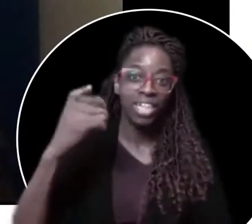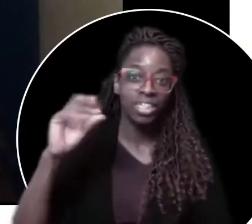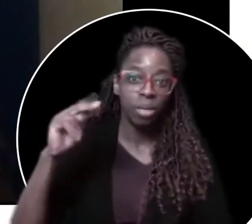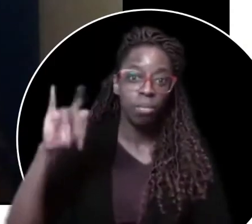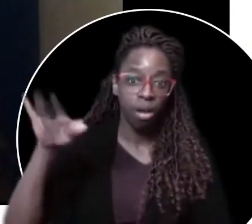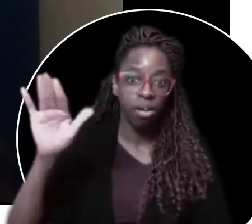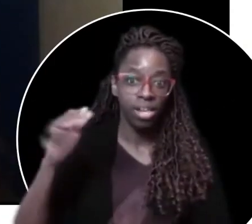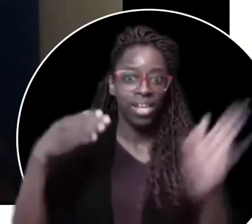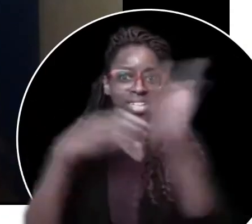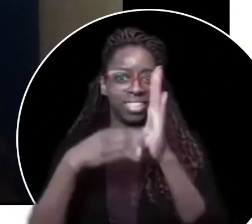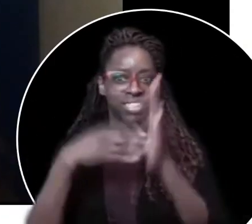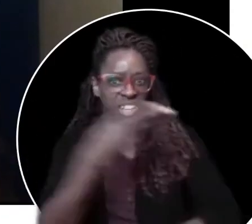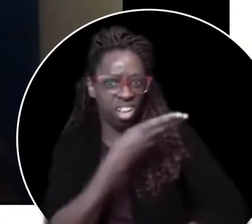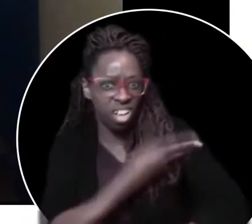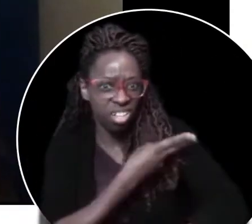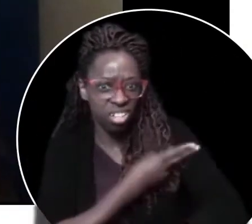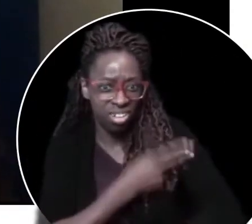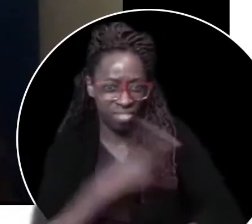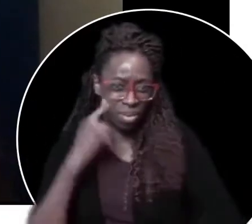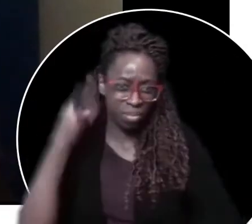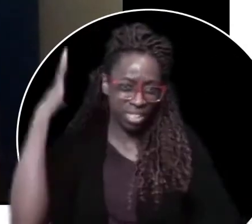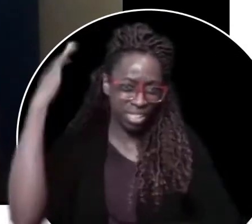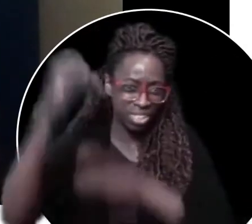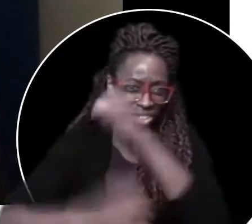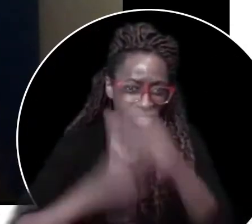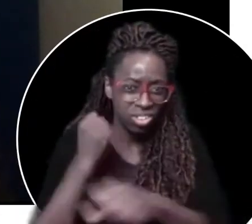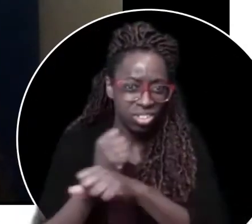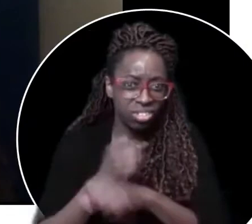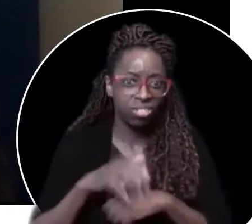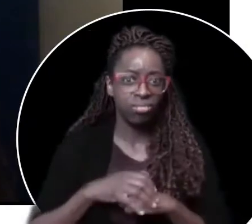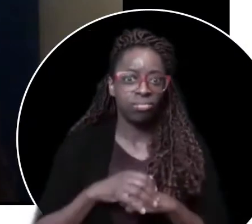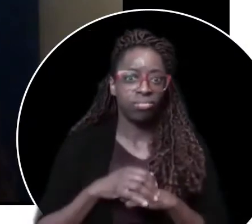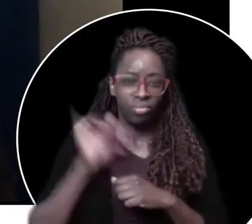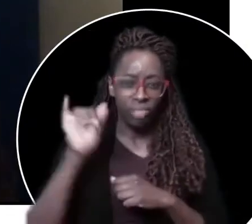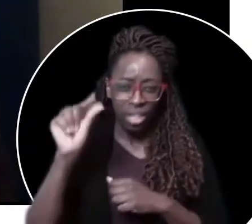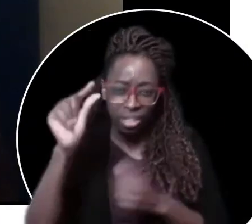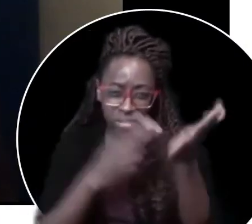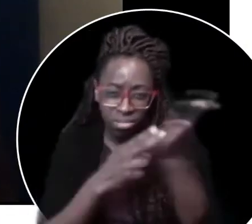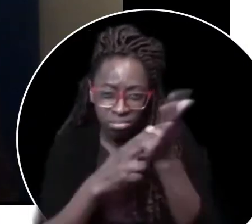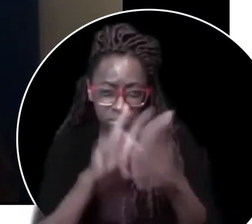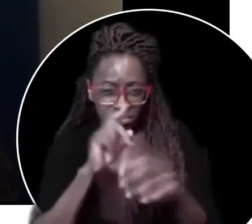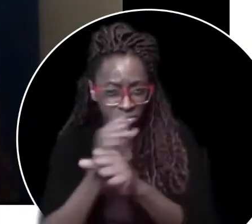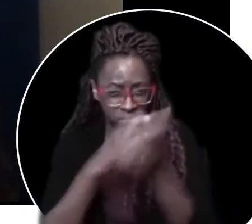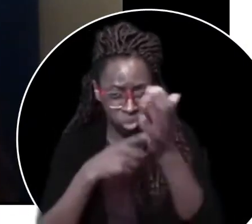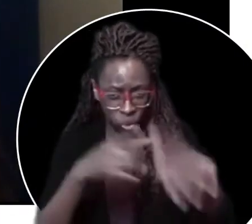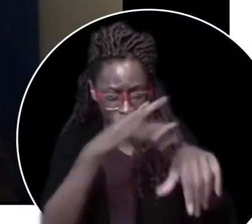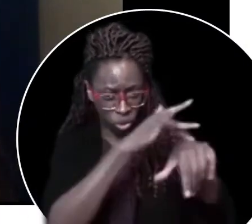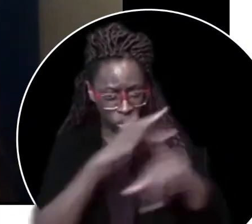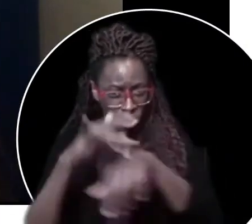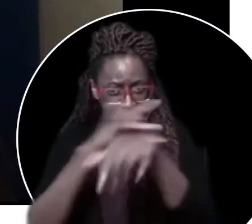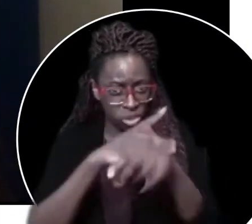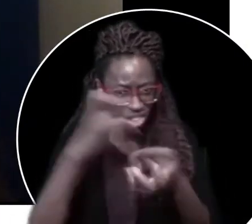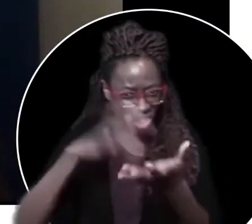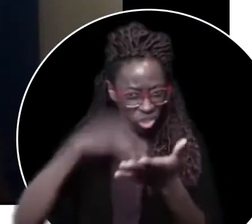how people understand themselves in relationship to those who are different from them. It shapes how we choose to border